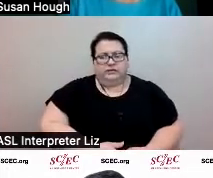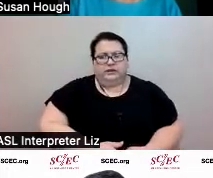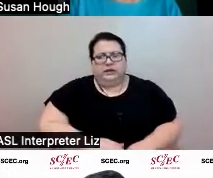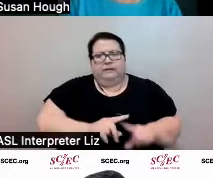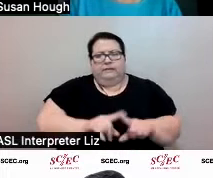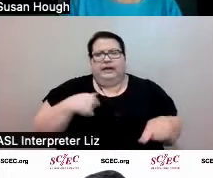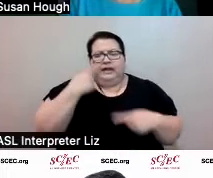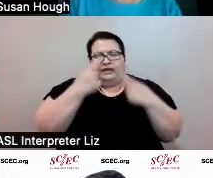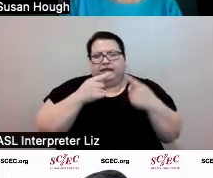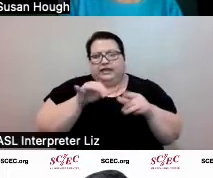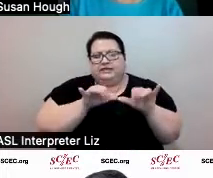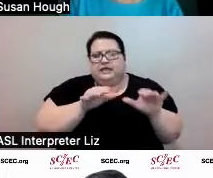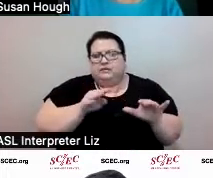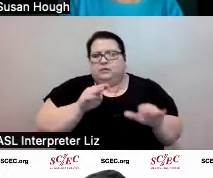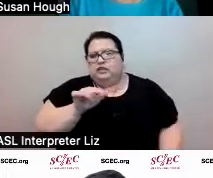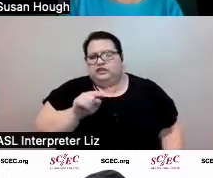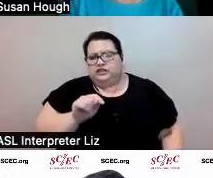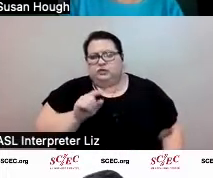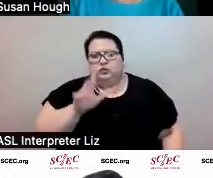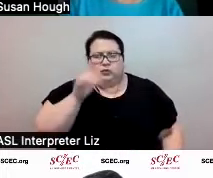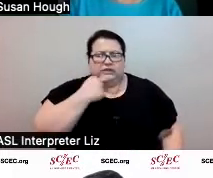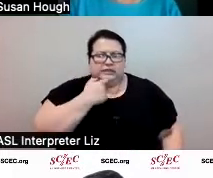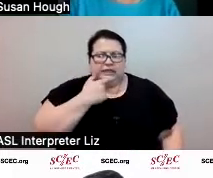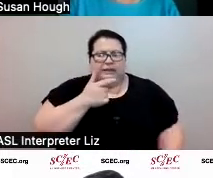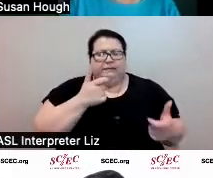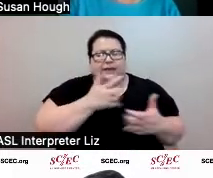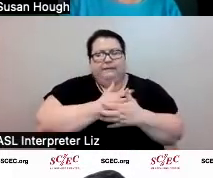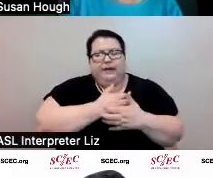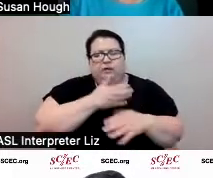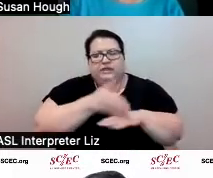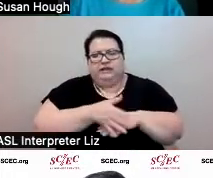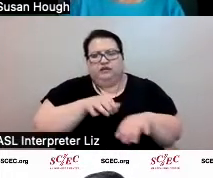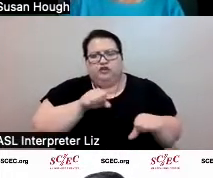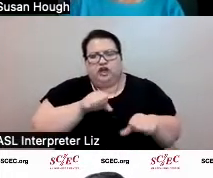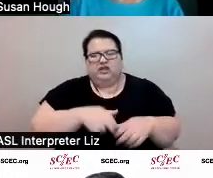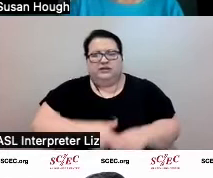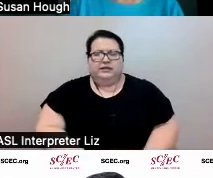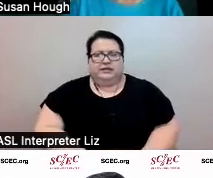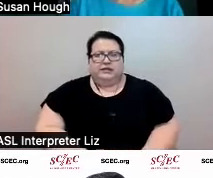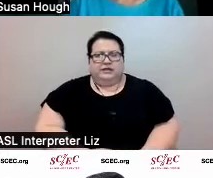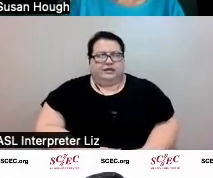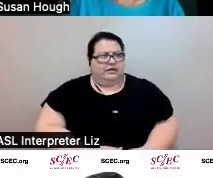But I think seismologists would say that Big Bear was an aftershock.